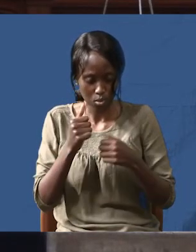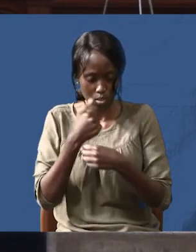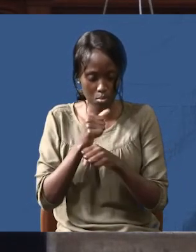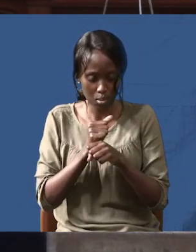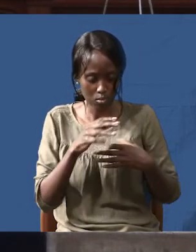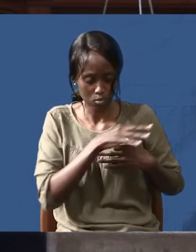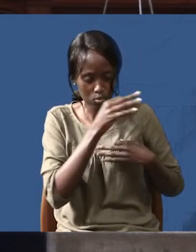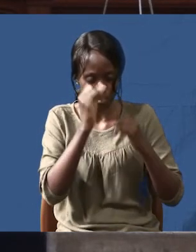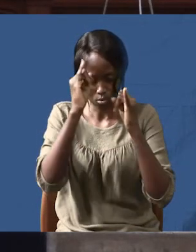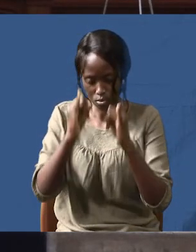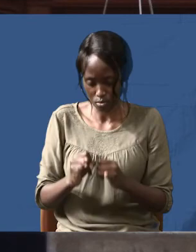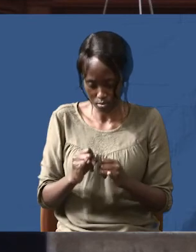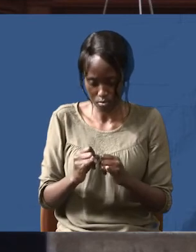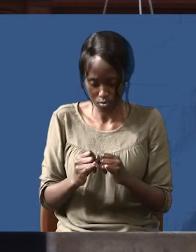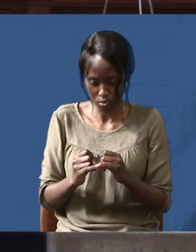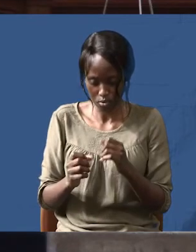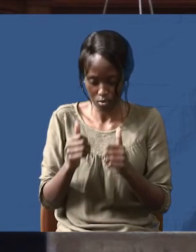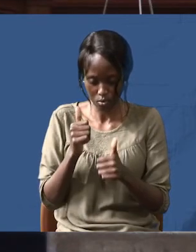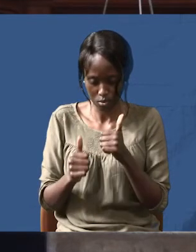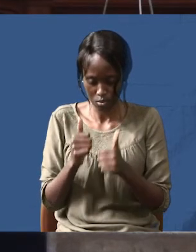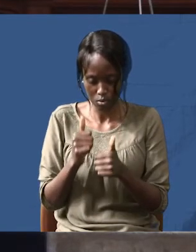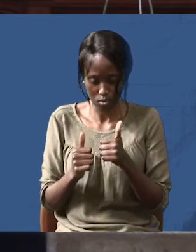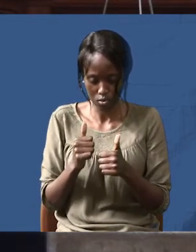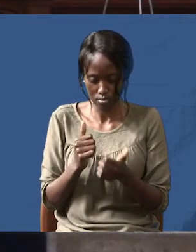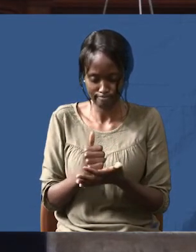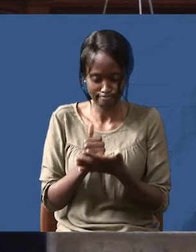the soul, the good